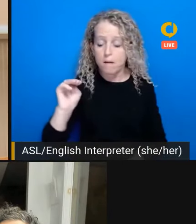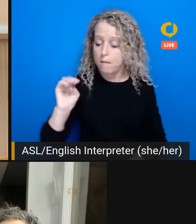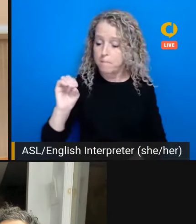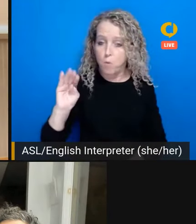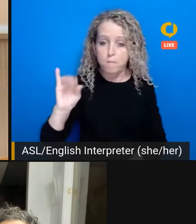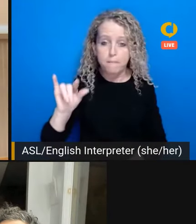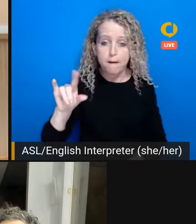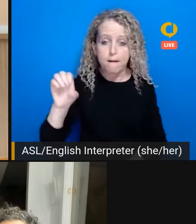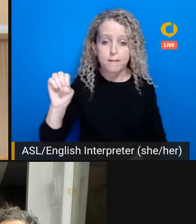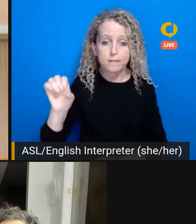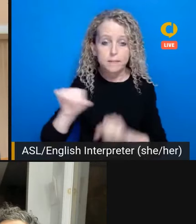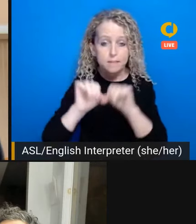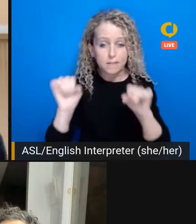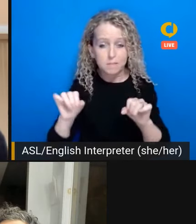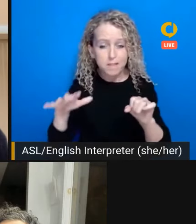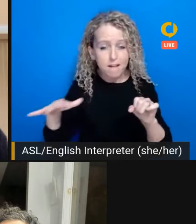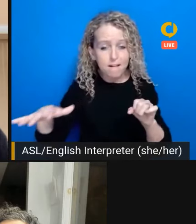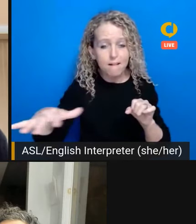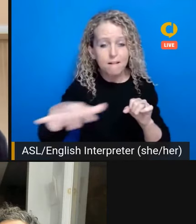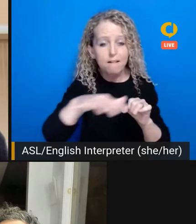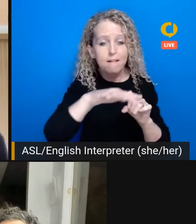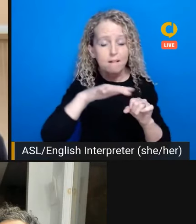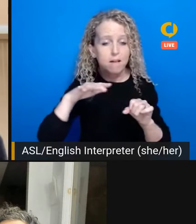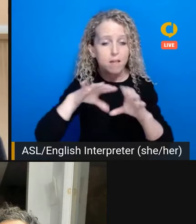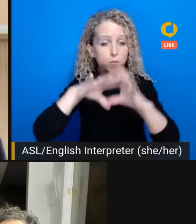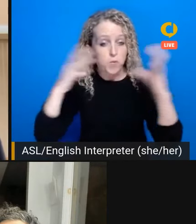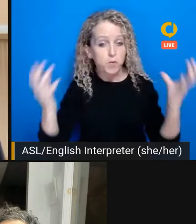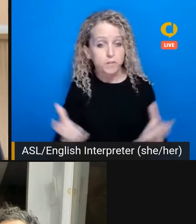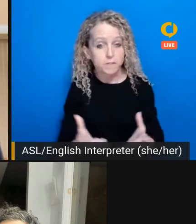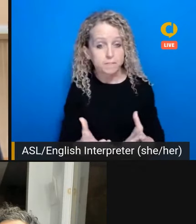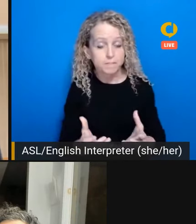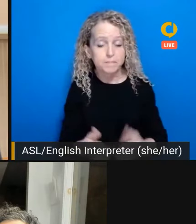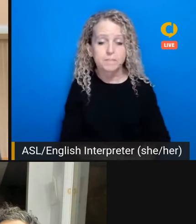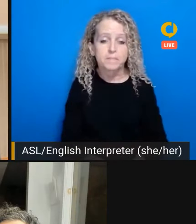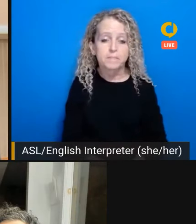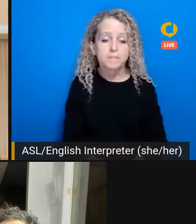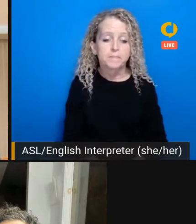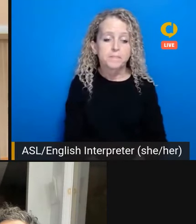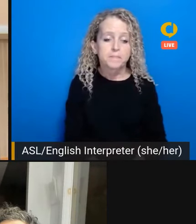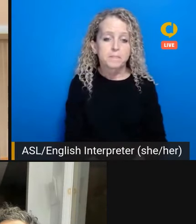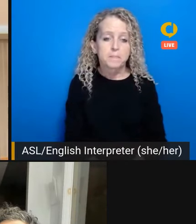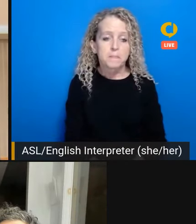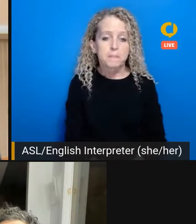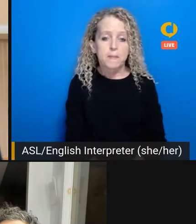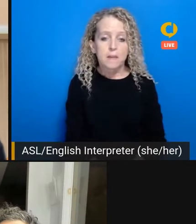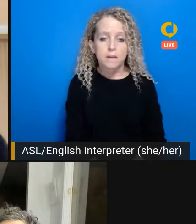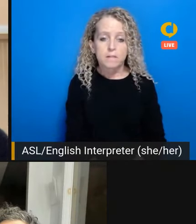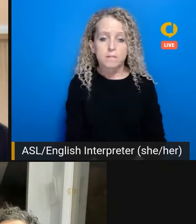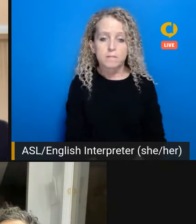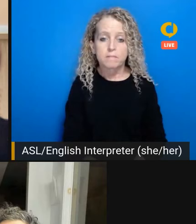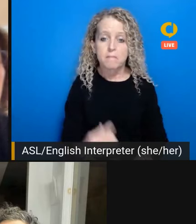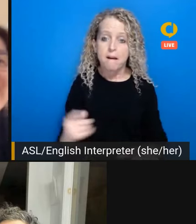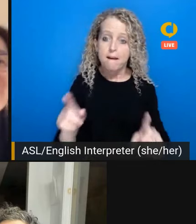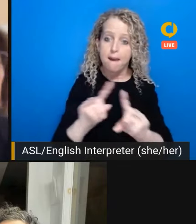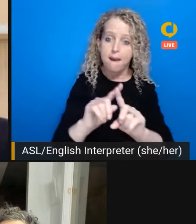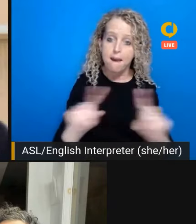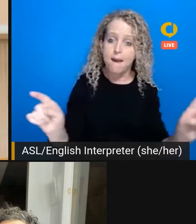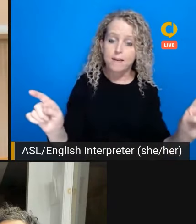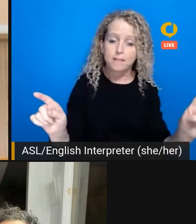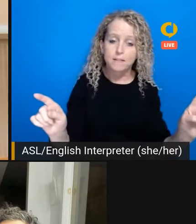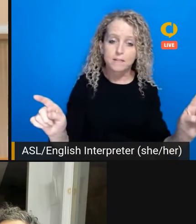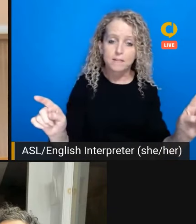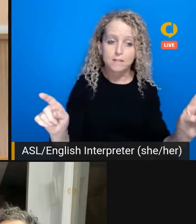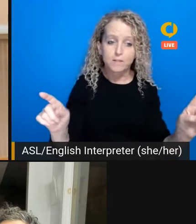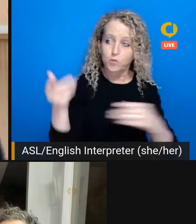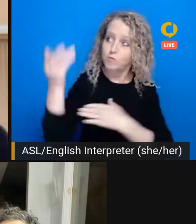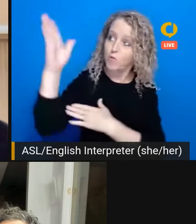right now. So I asked this question, of course, the omni-god Google, and Google